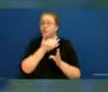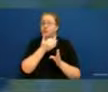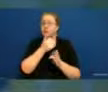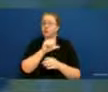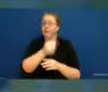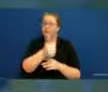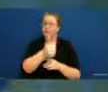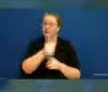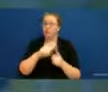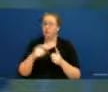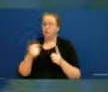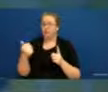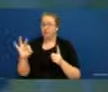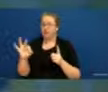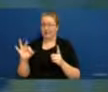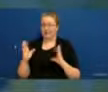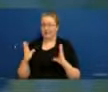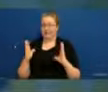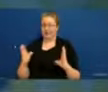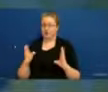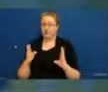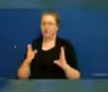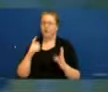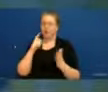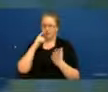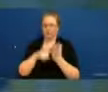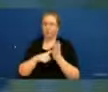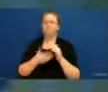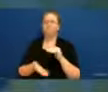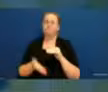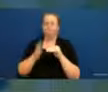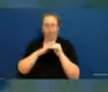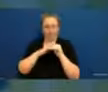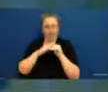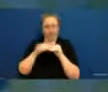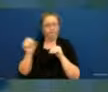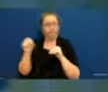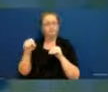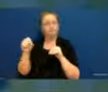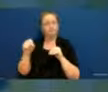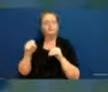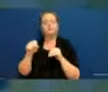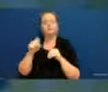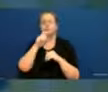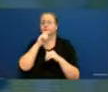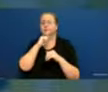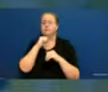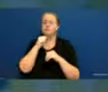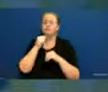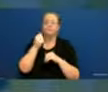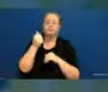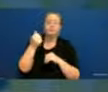to 19-year age group, we have seen an increase in cases. It's mostly clustered